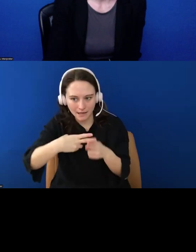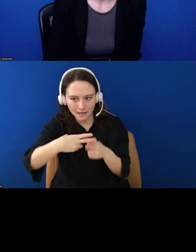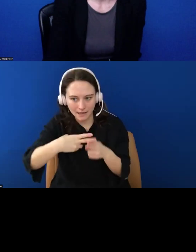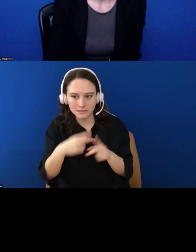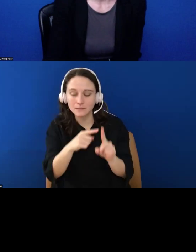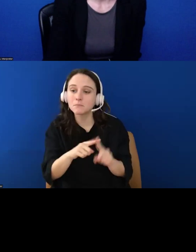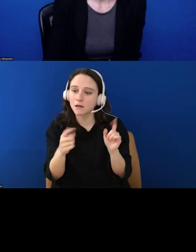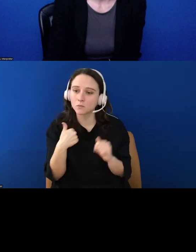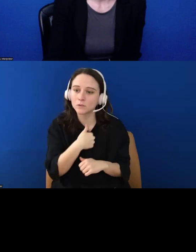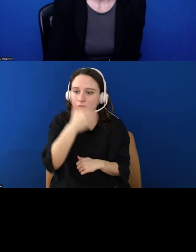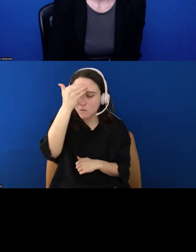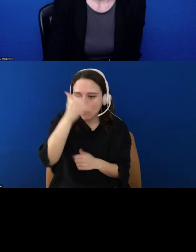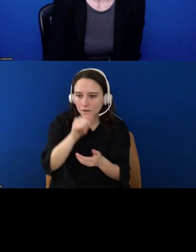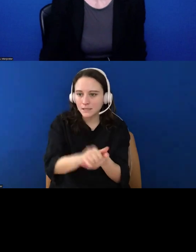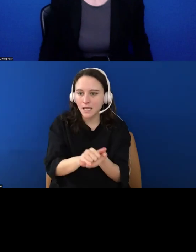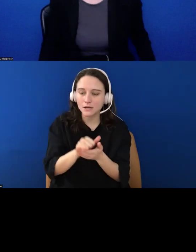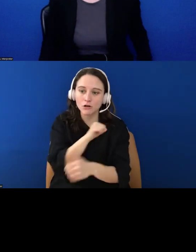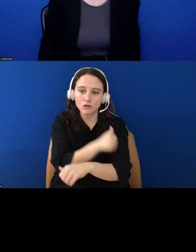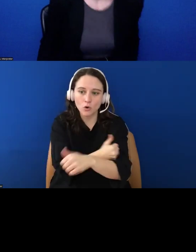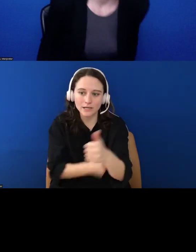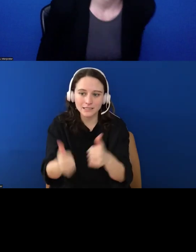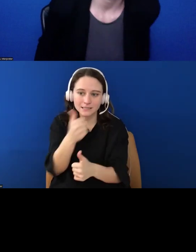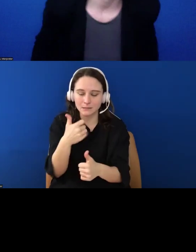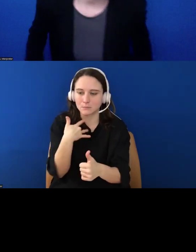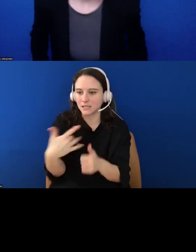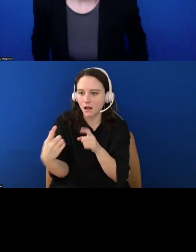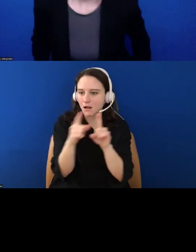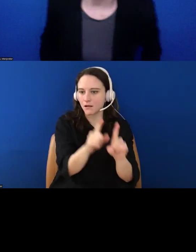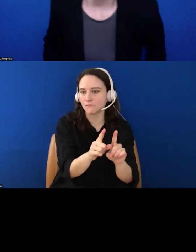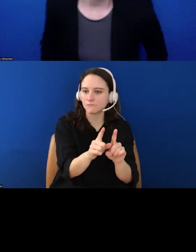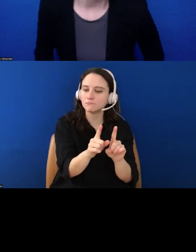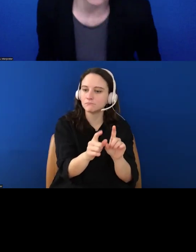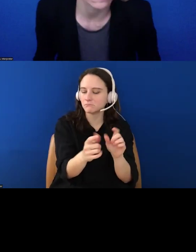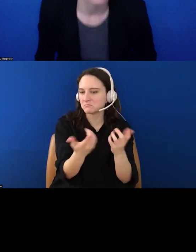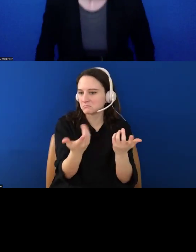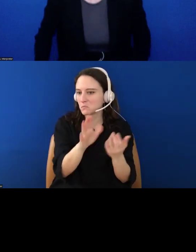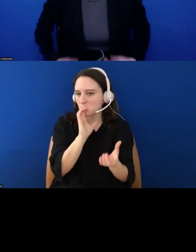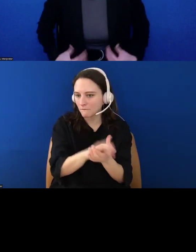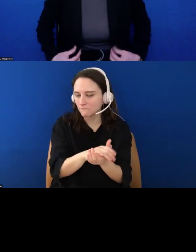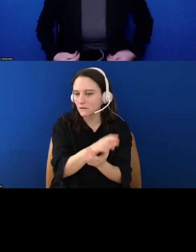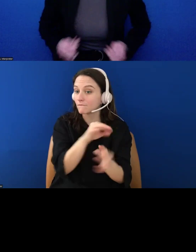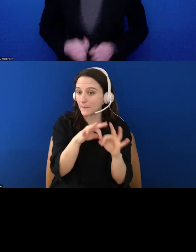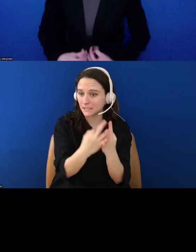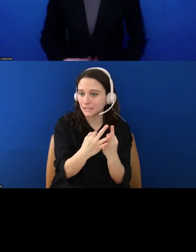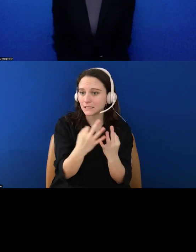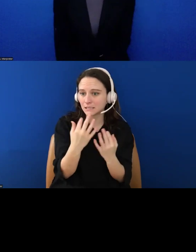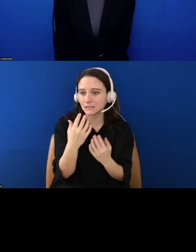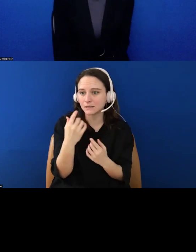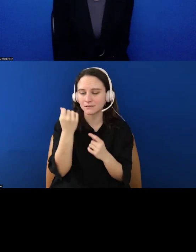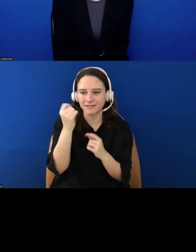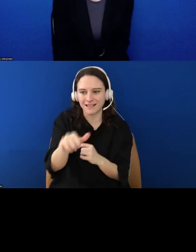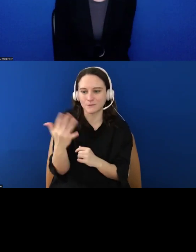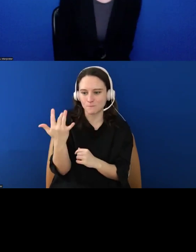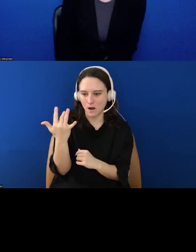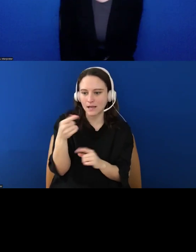but we know that authorities usually are accompanied by their wives and their family. That is why